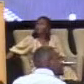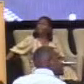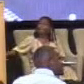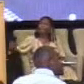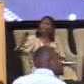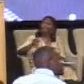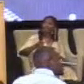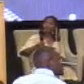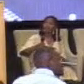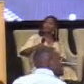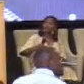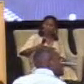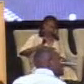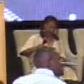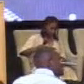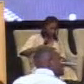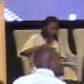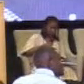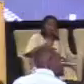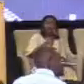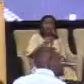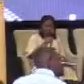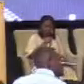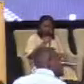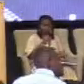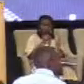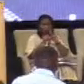Madam Nicole, over to you.